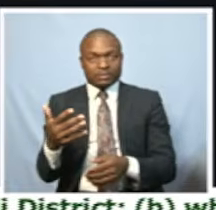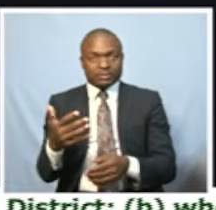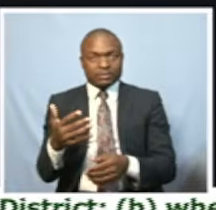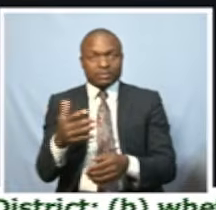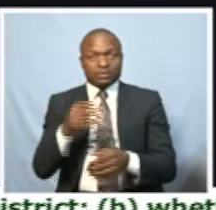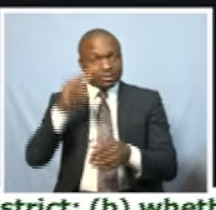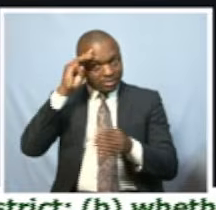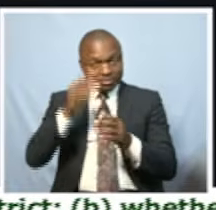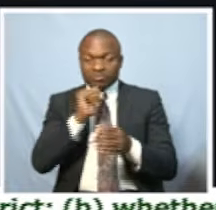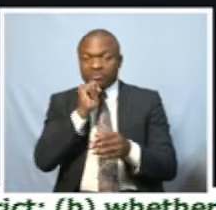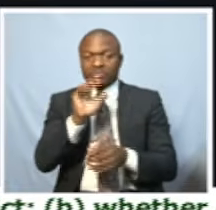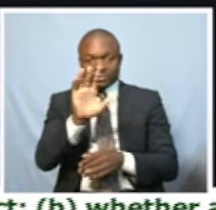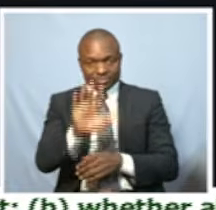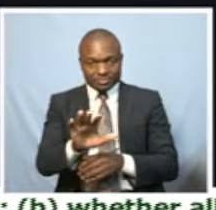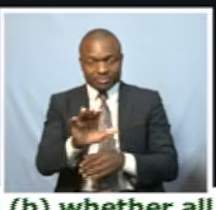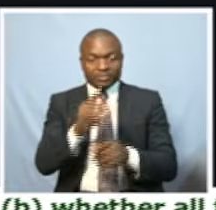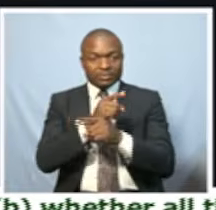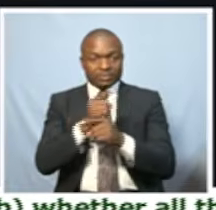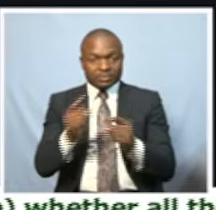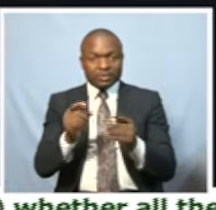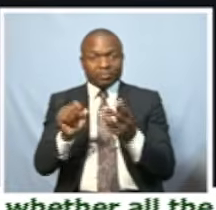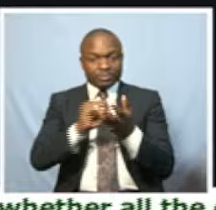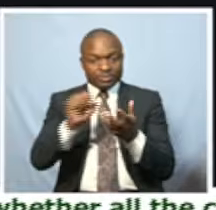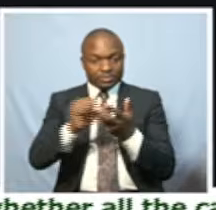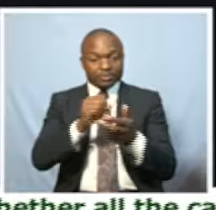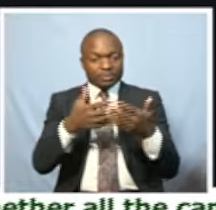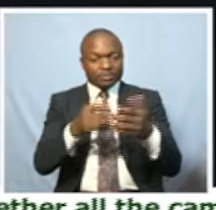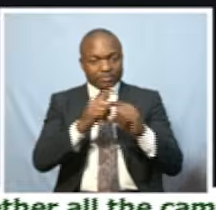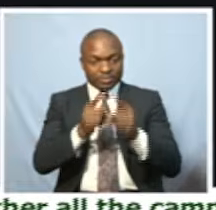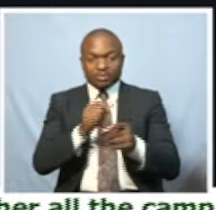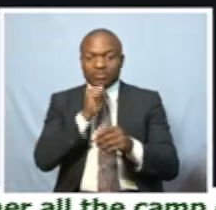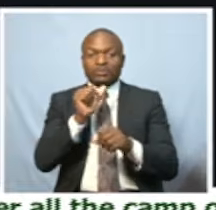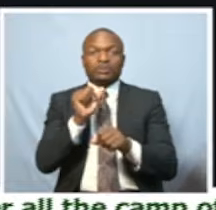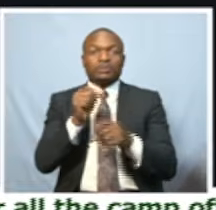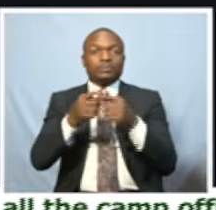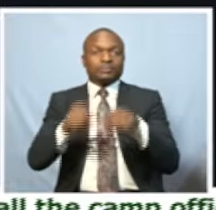I neither here nor there. They're just statistics on paper, but they are not there.